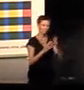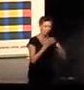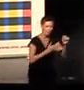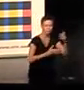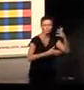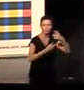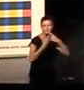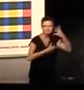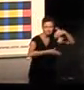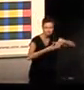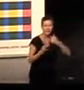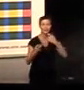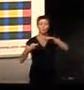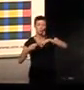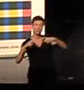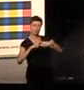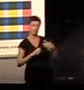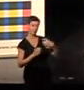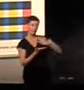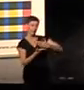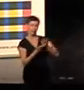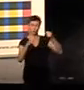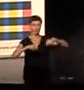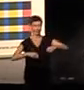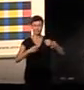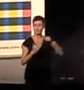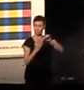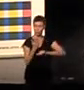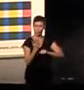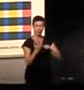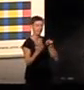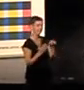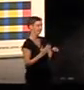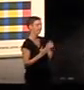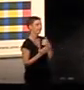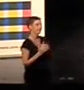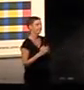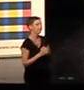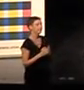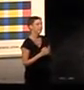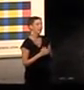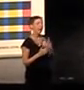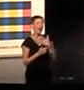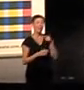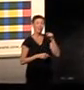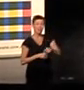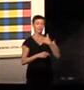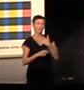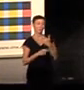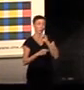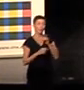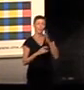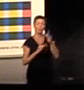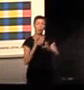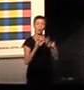en het brussels kart en dit mapping will be online next week we'll